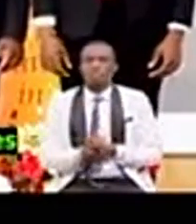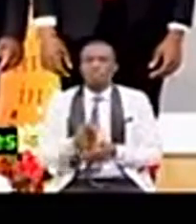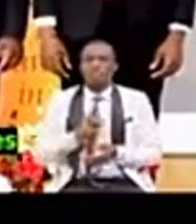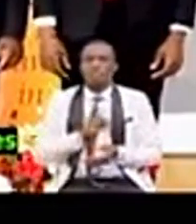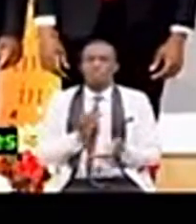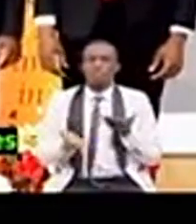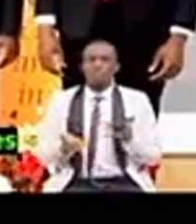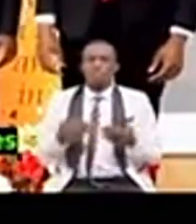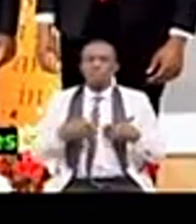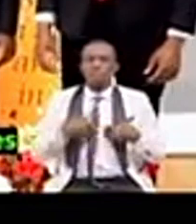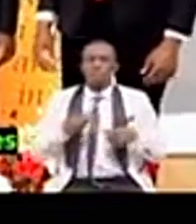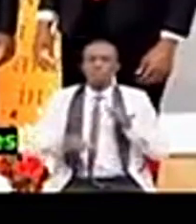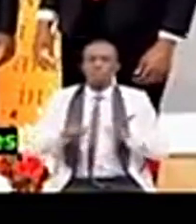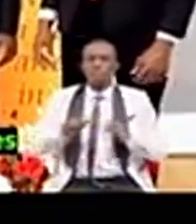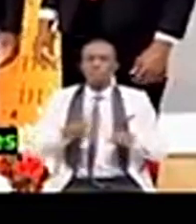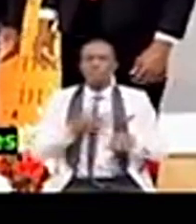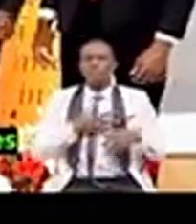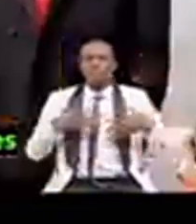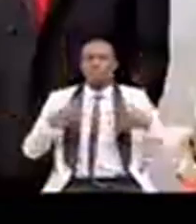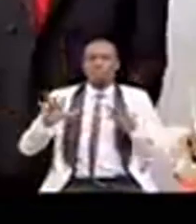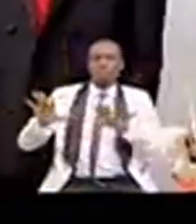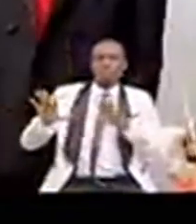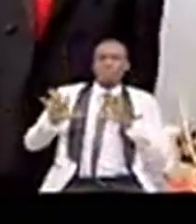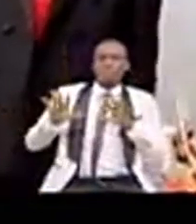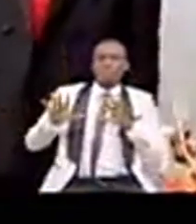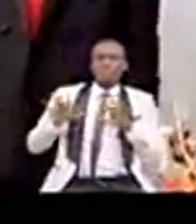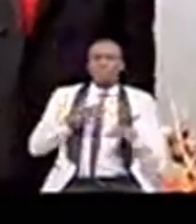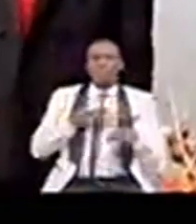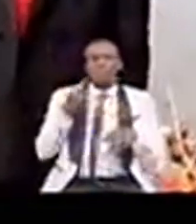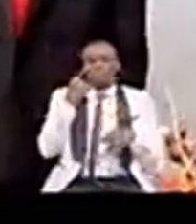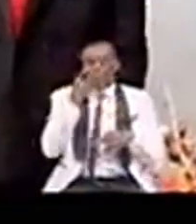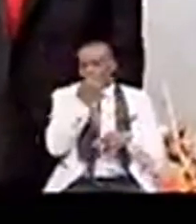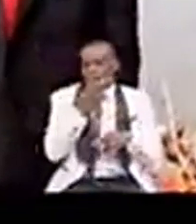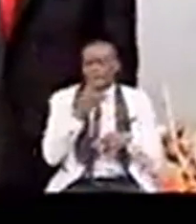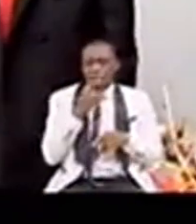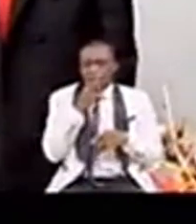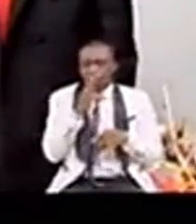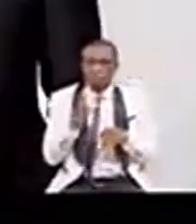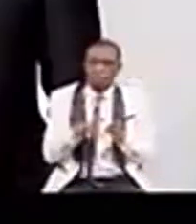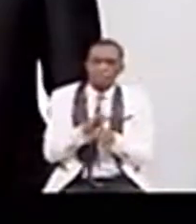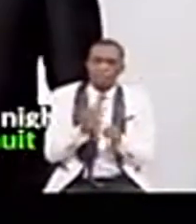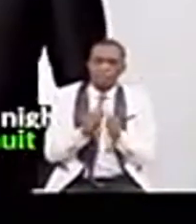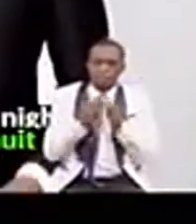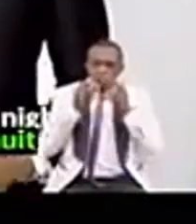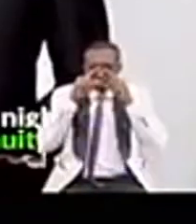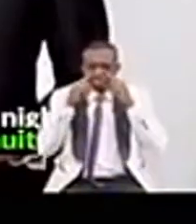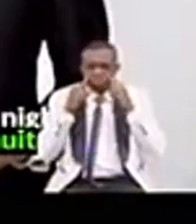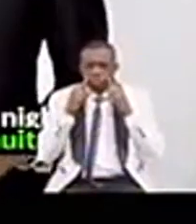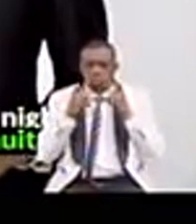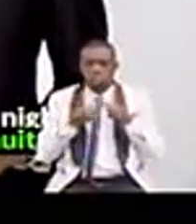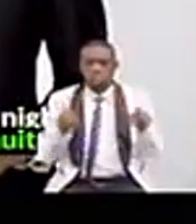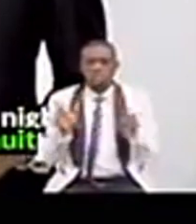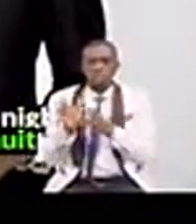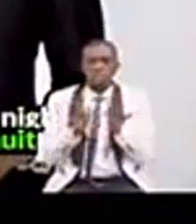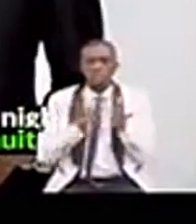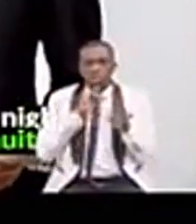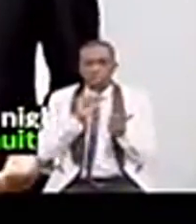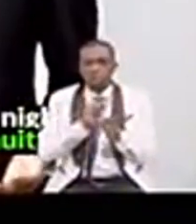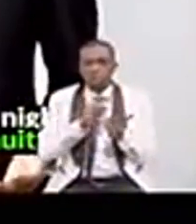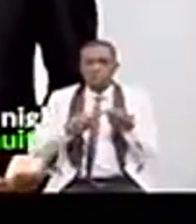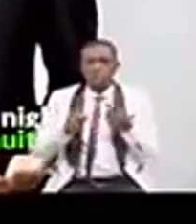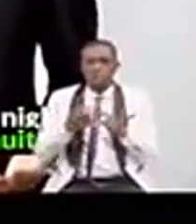I may have doubts and fears. My eyes may fill with tears, but Jesus is a friend